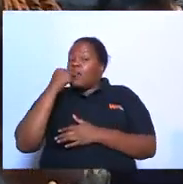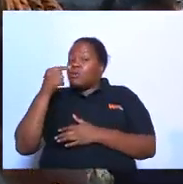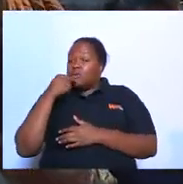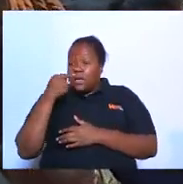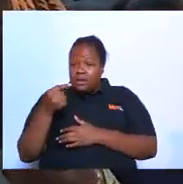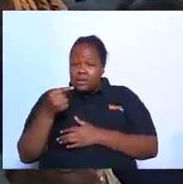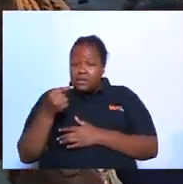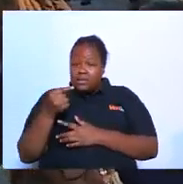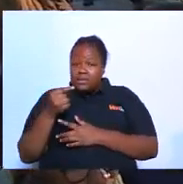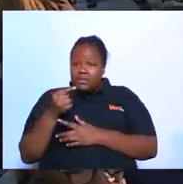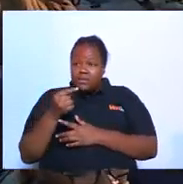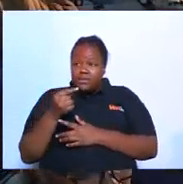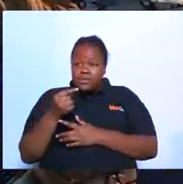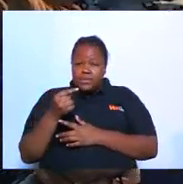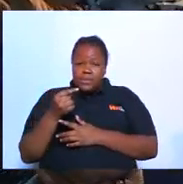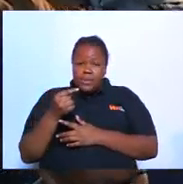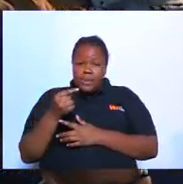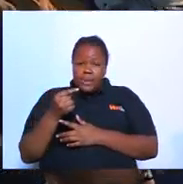that